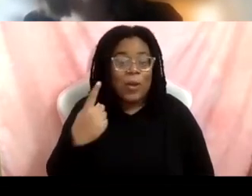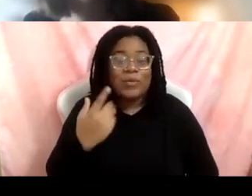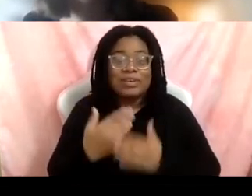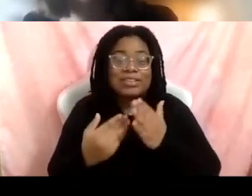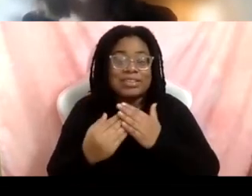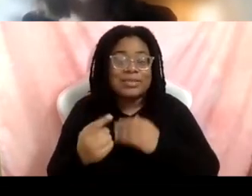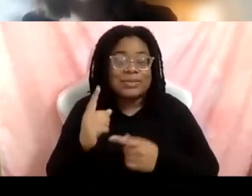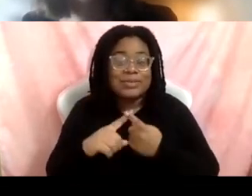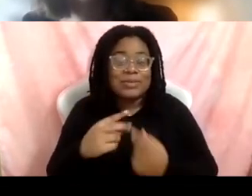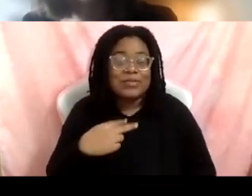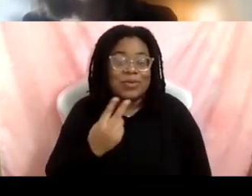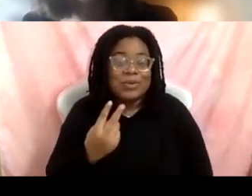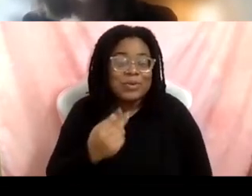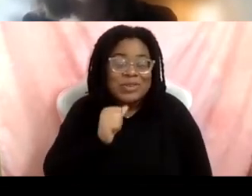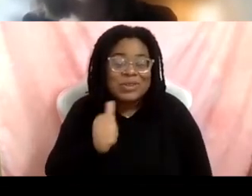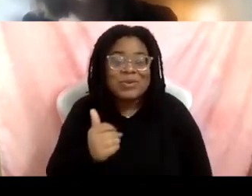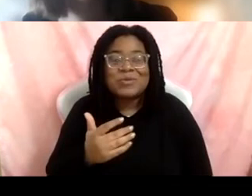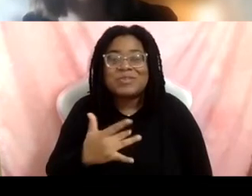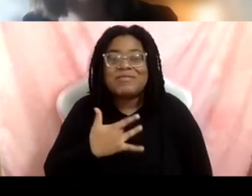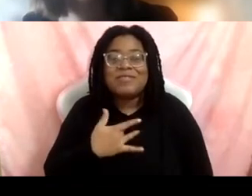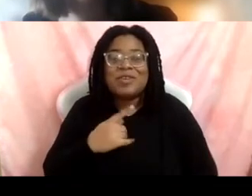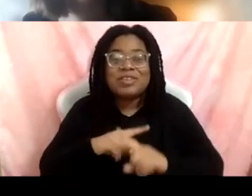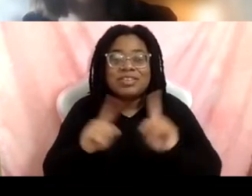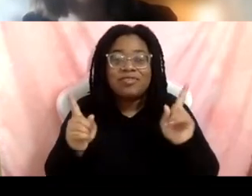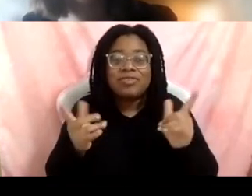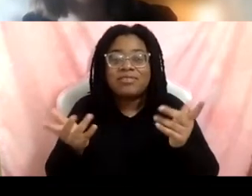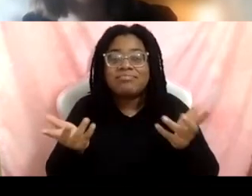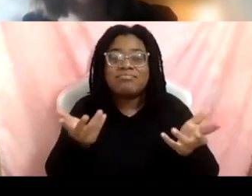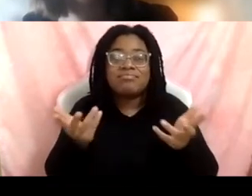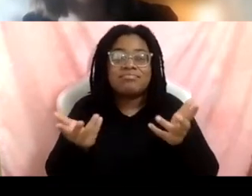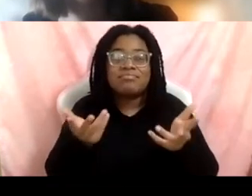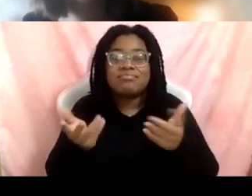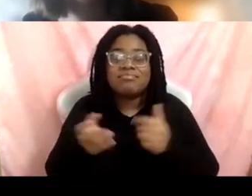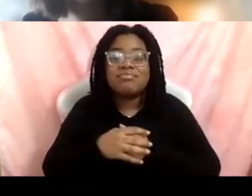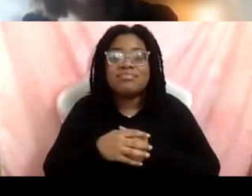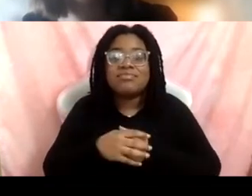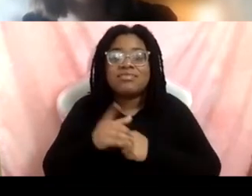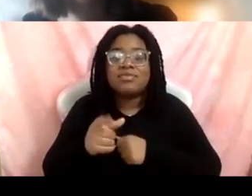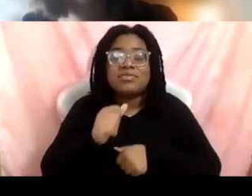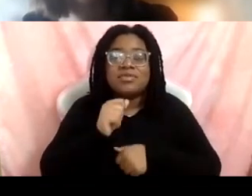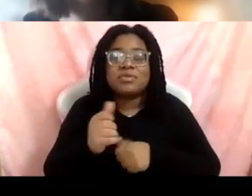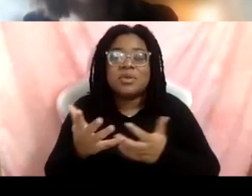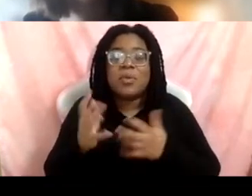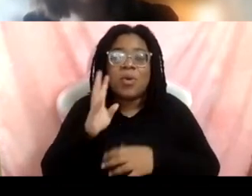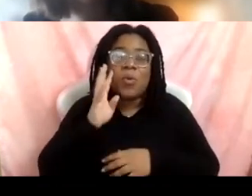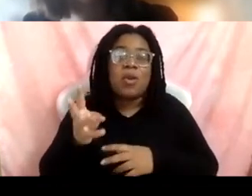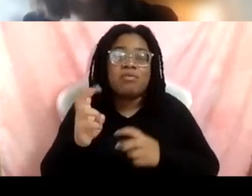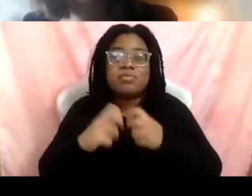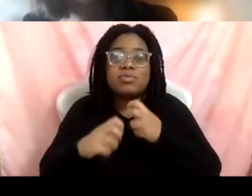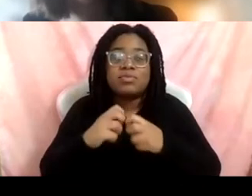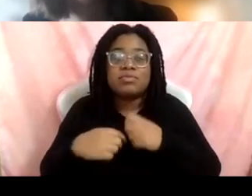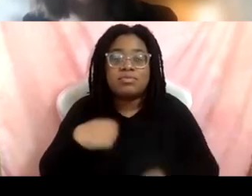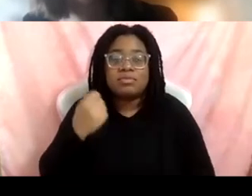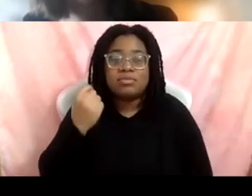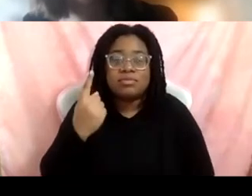know, because like I said, you don't want to feel as though you're different, or, you know, you don't feel like you want to create a problem. So I understand